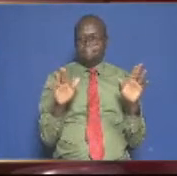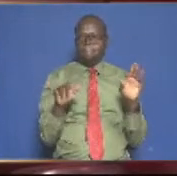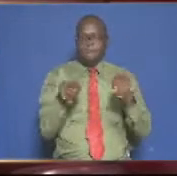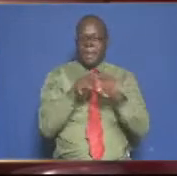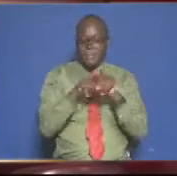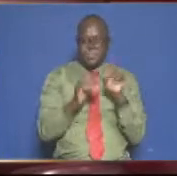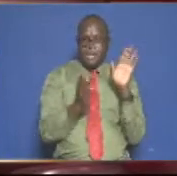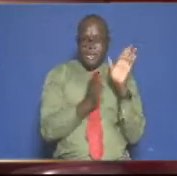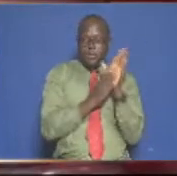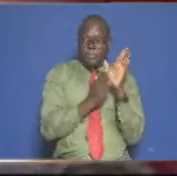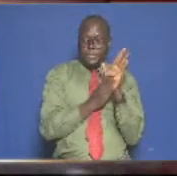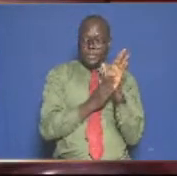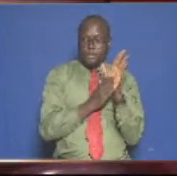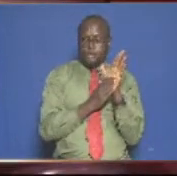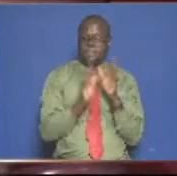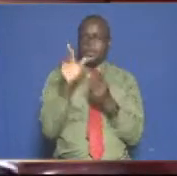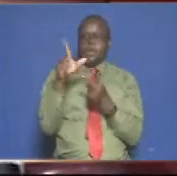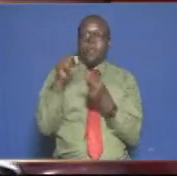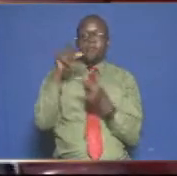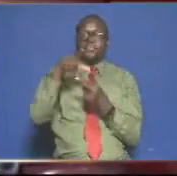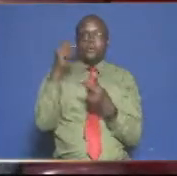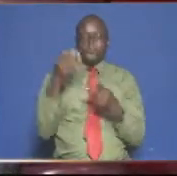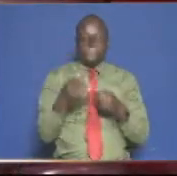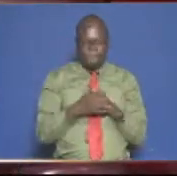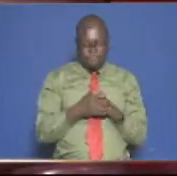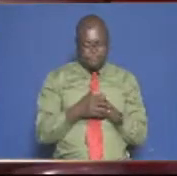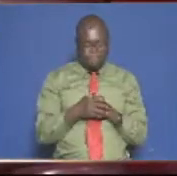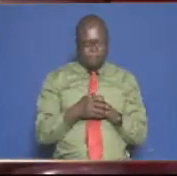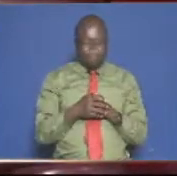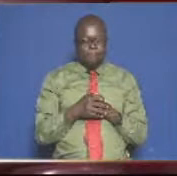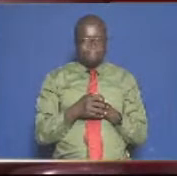recommendation options.